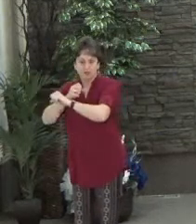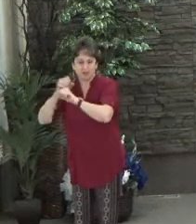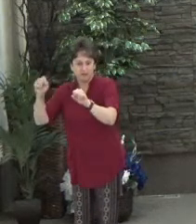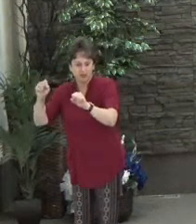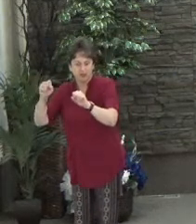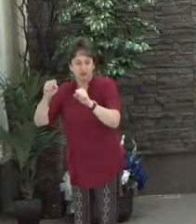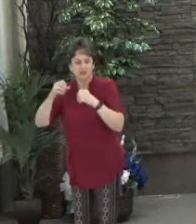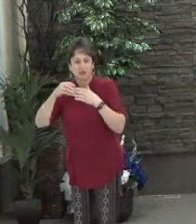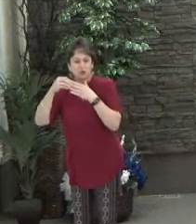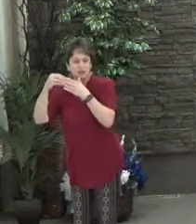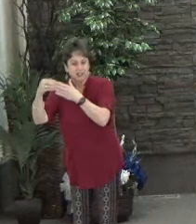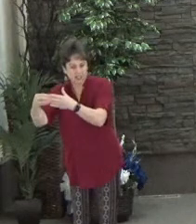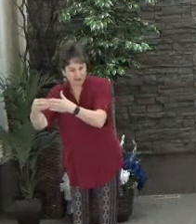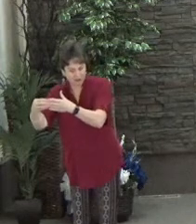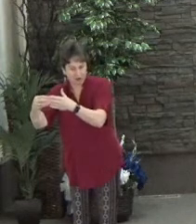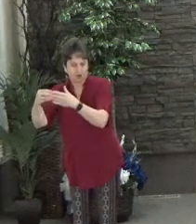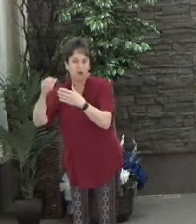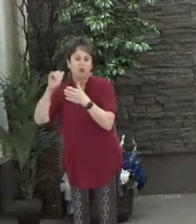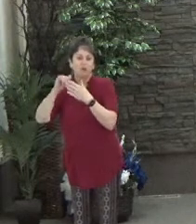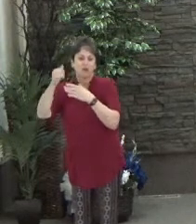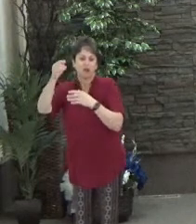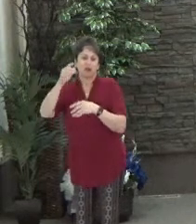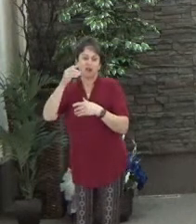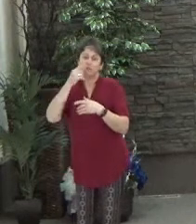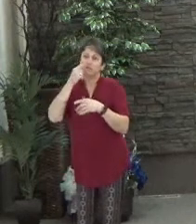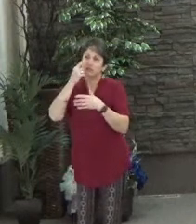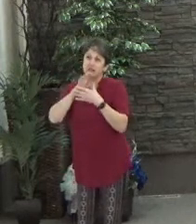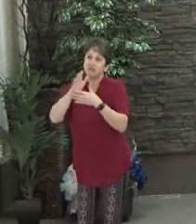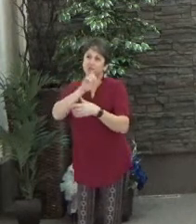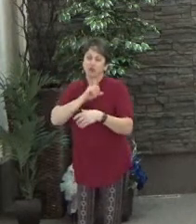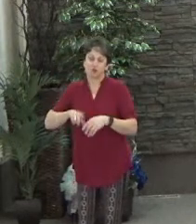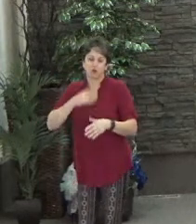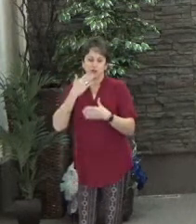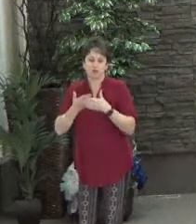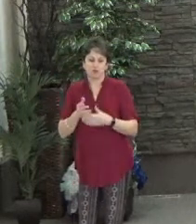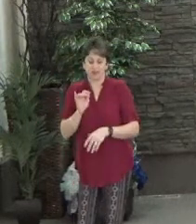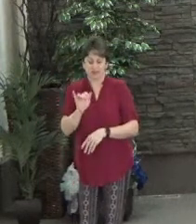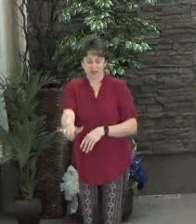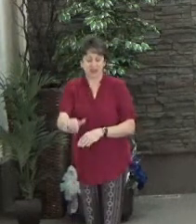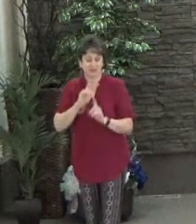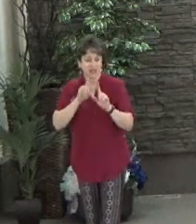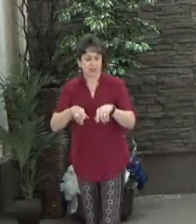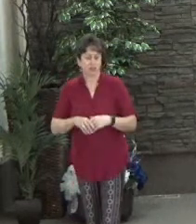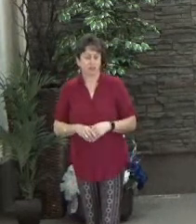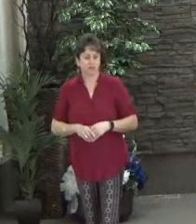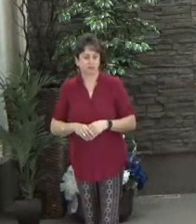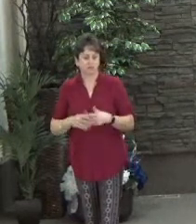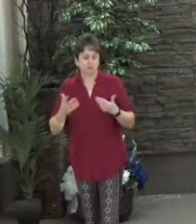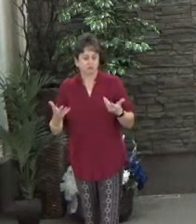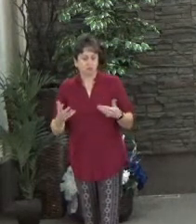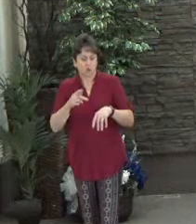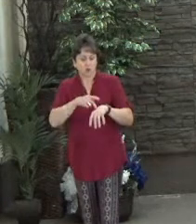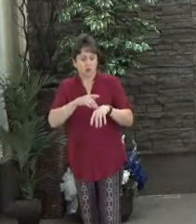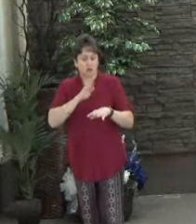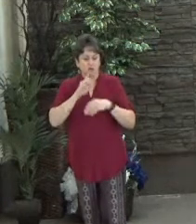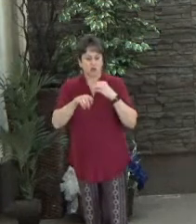you have tasted that the Lord is good. And there's our answer. Because you see, when Peter talks about growing up